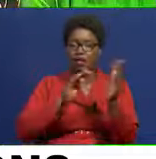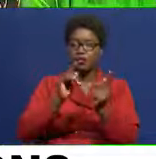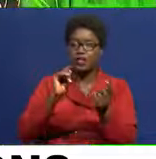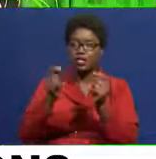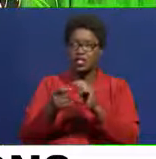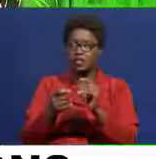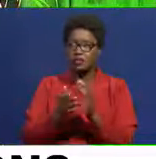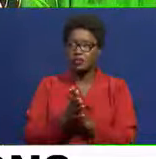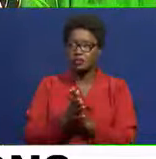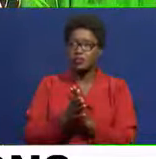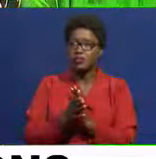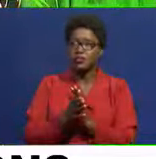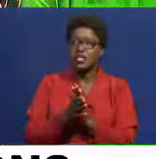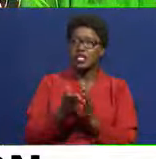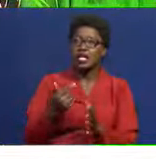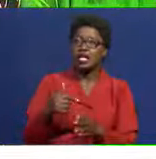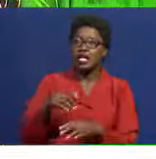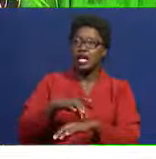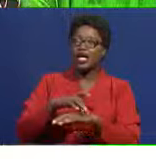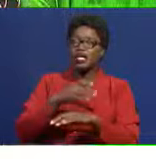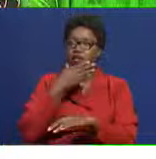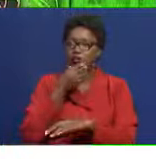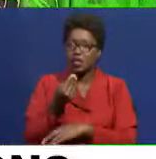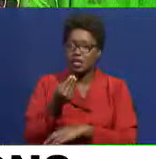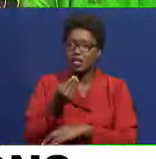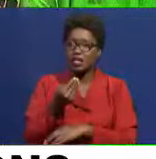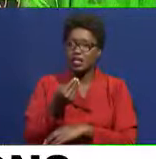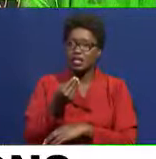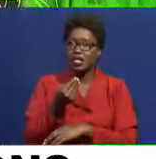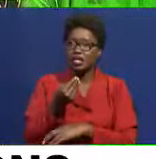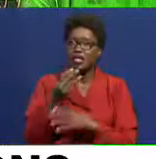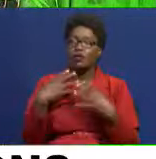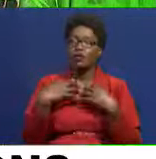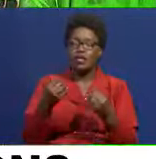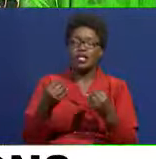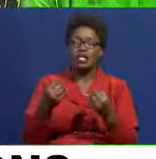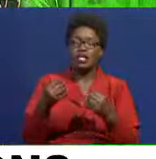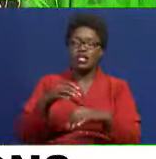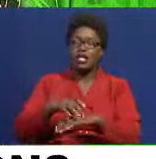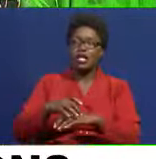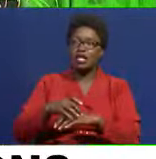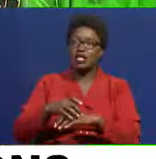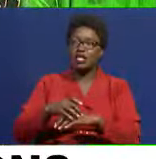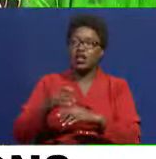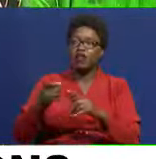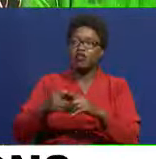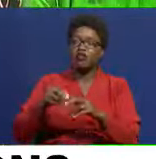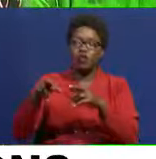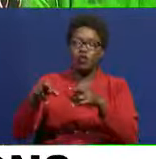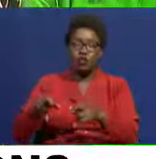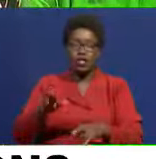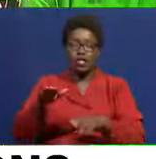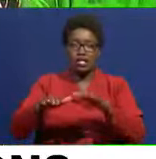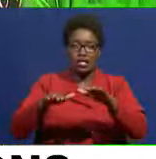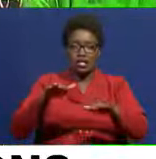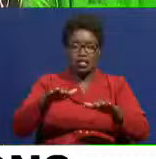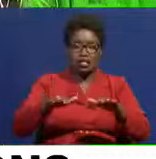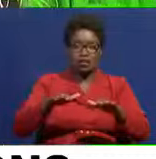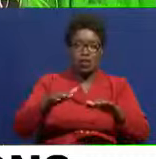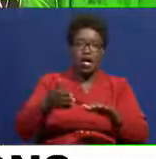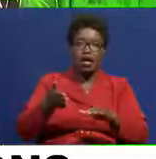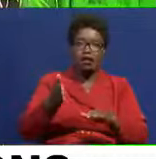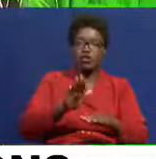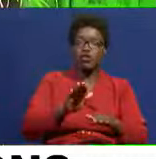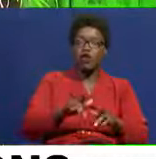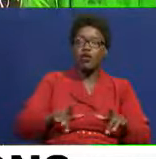In this symphony of earth and man, let's heal the earth from shore to shore, restore our